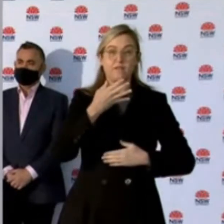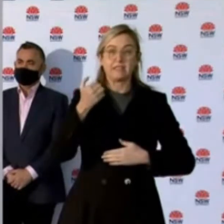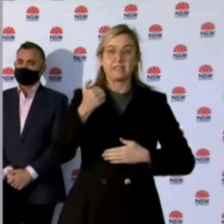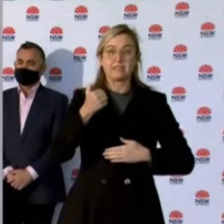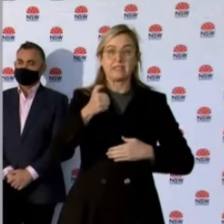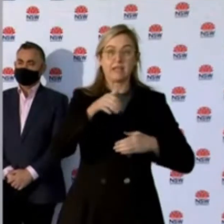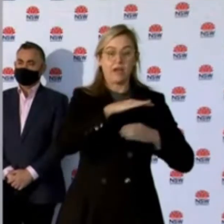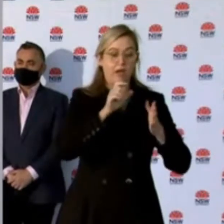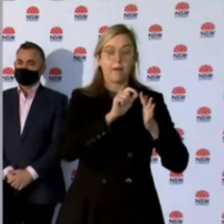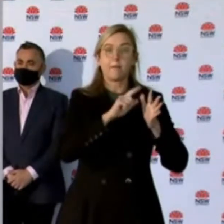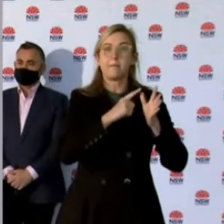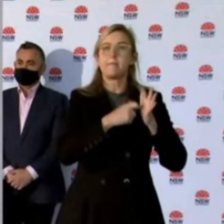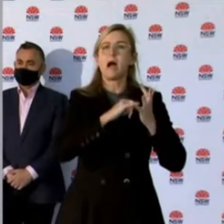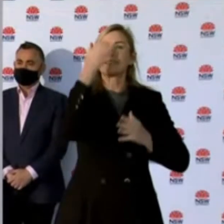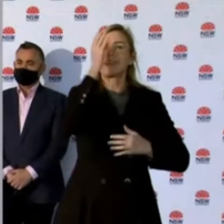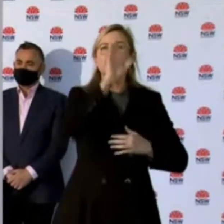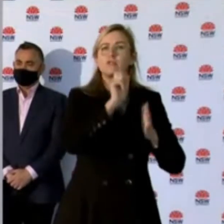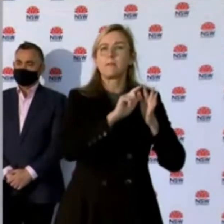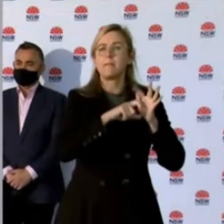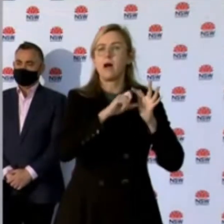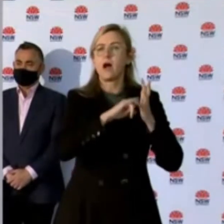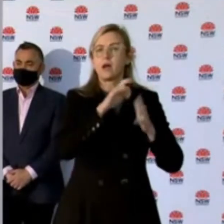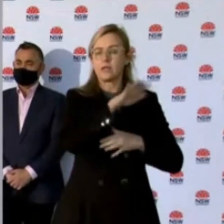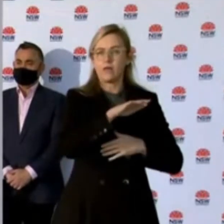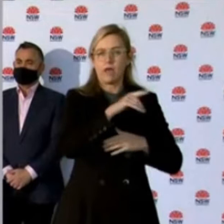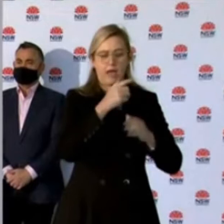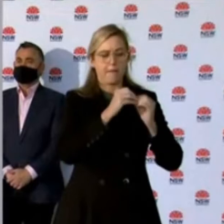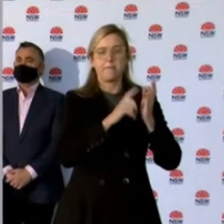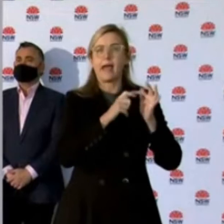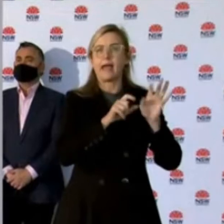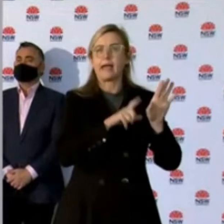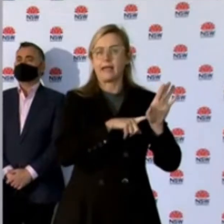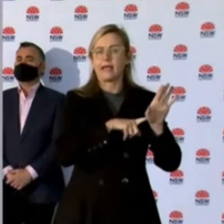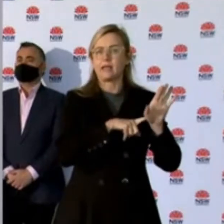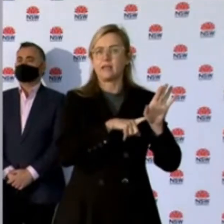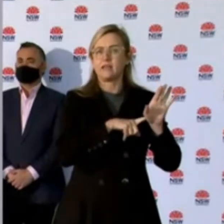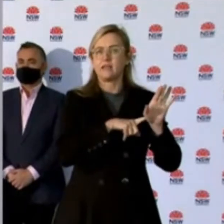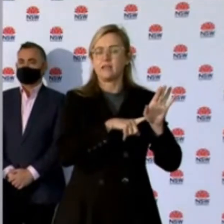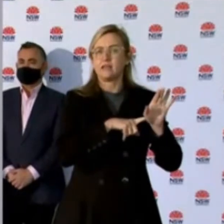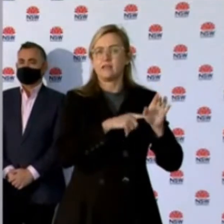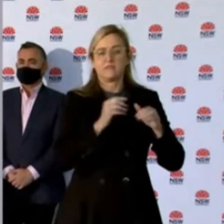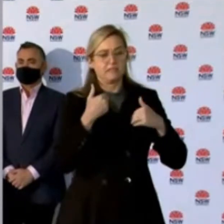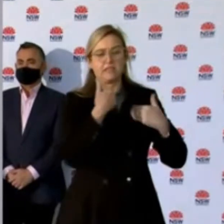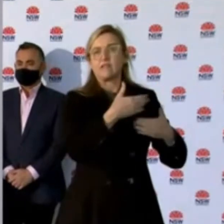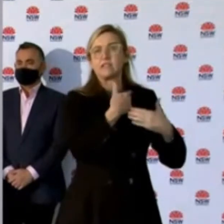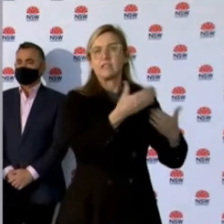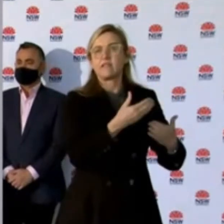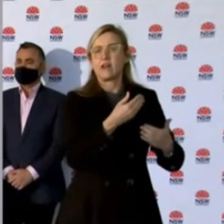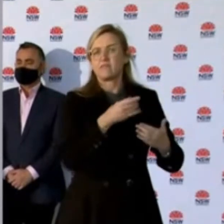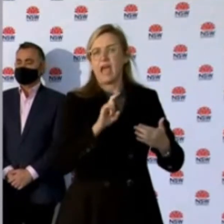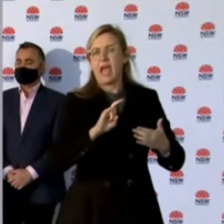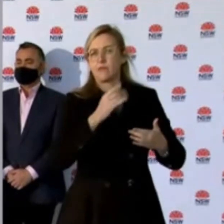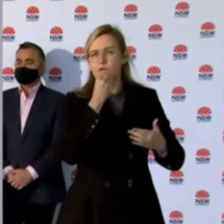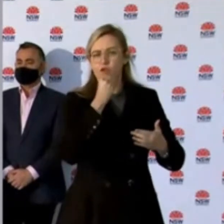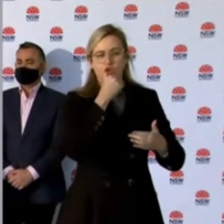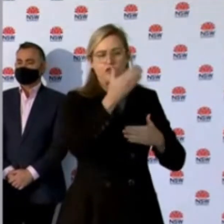in Parkes and Blaney, a pet food factory in Blaney. We're just confirming the details. They'll be released